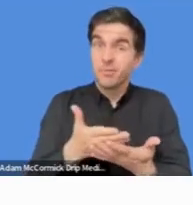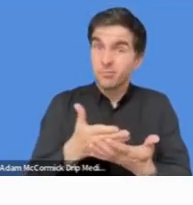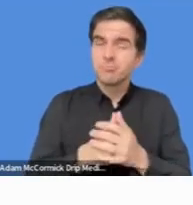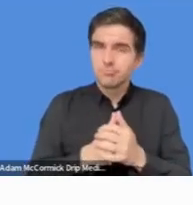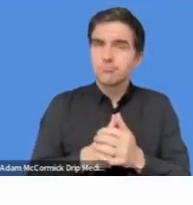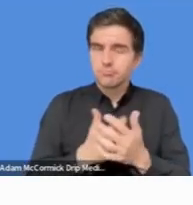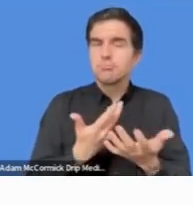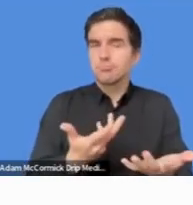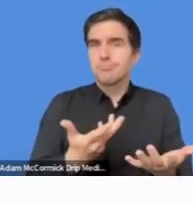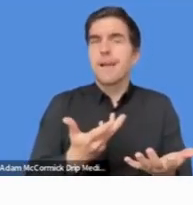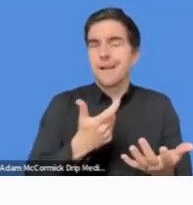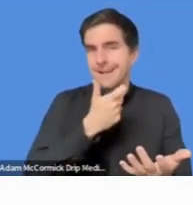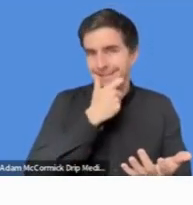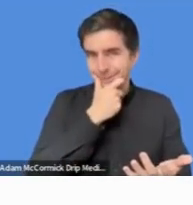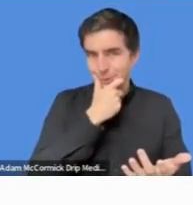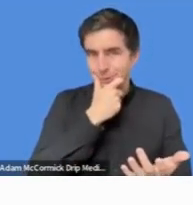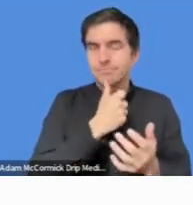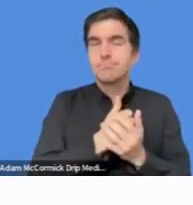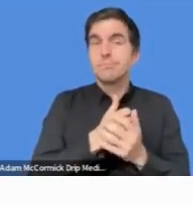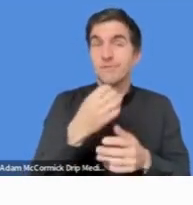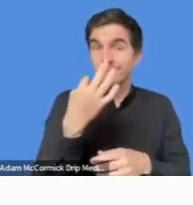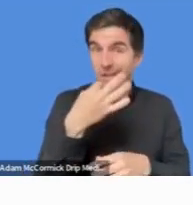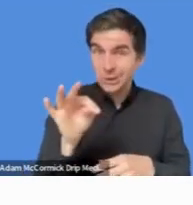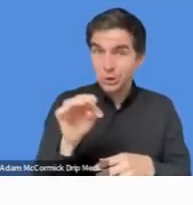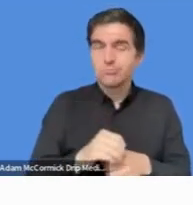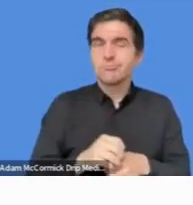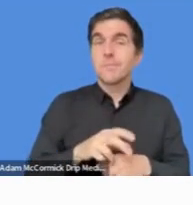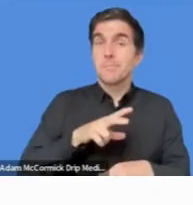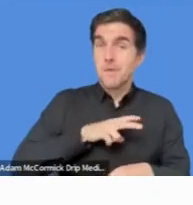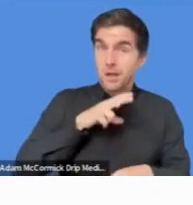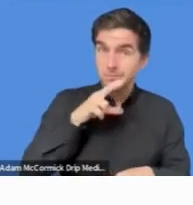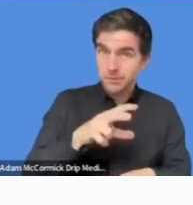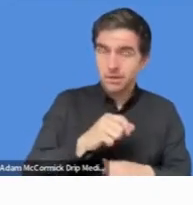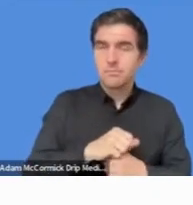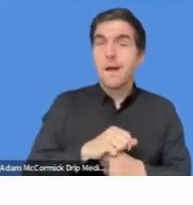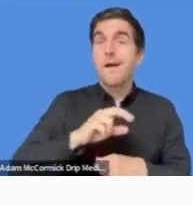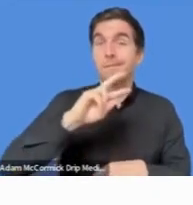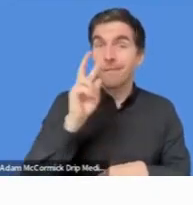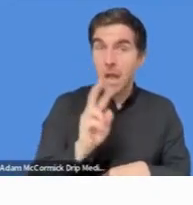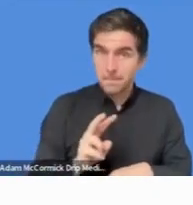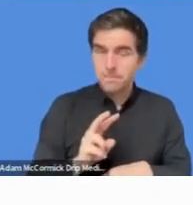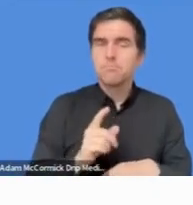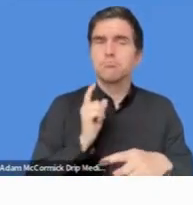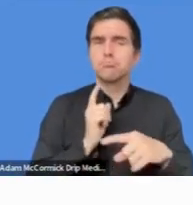language interpreter videos will be always spotlight.